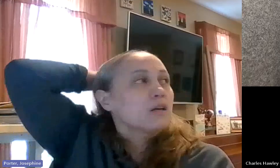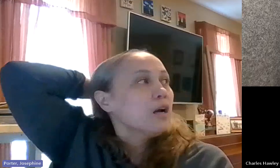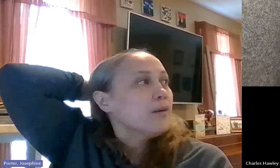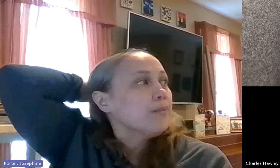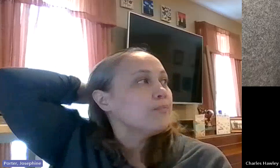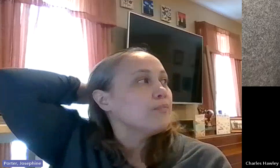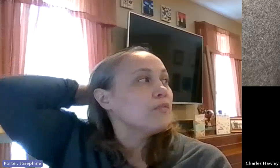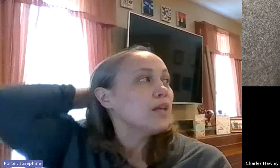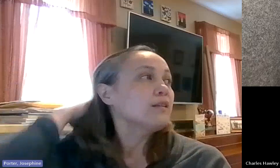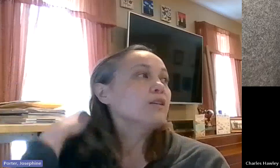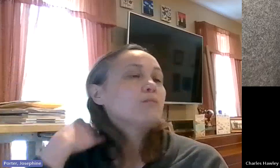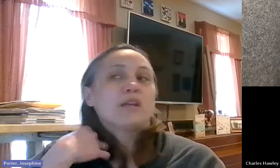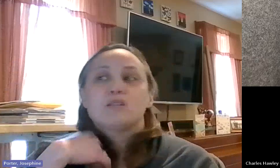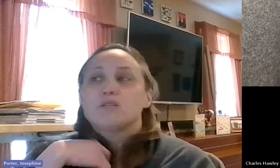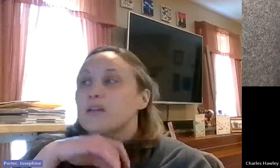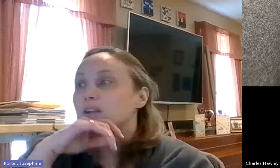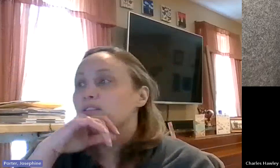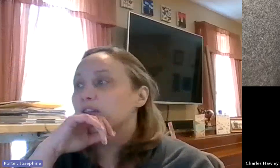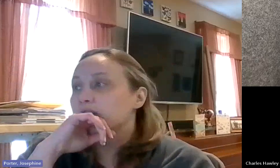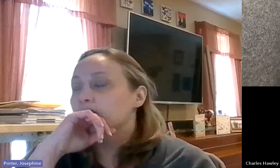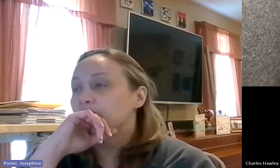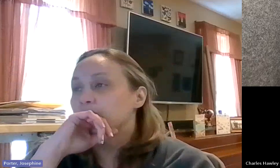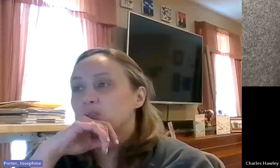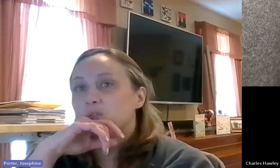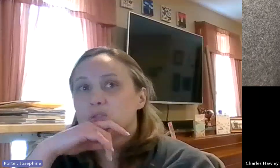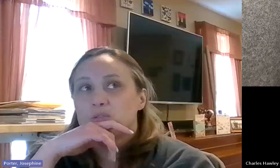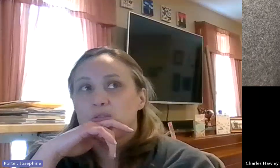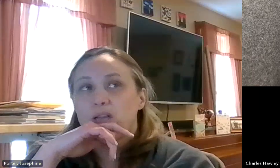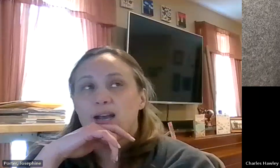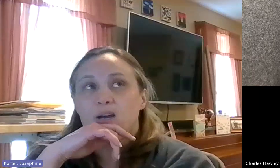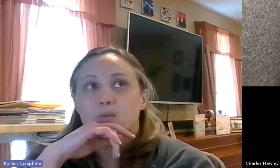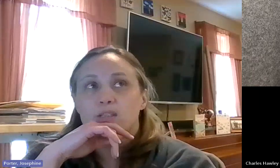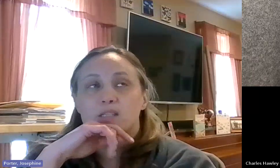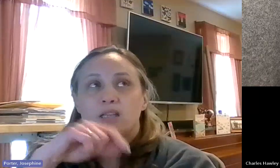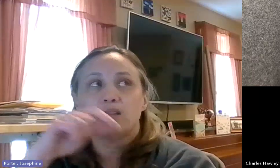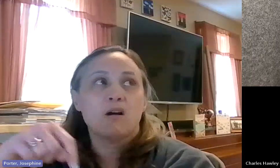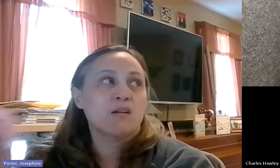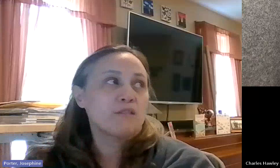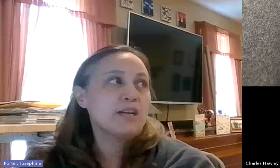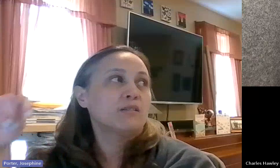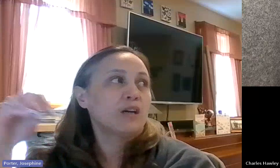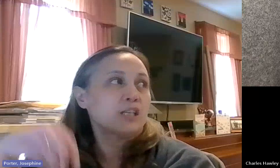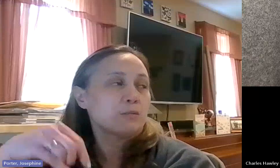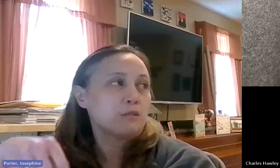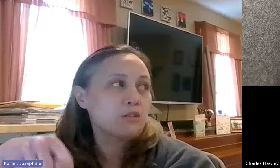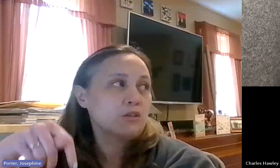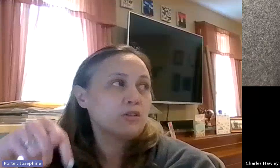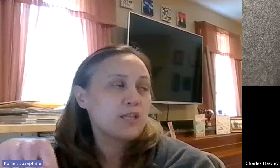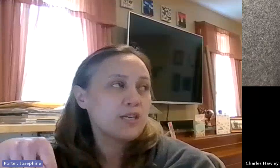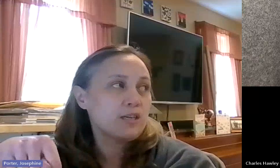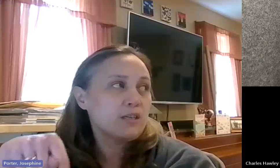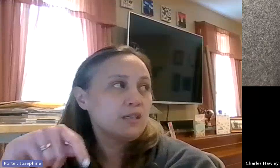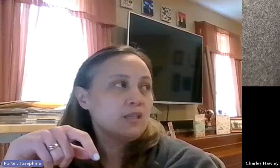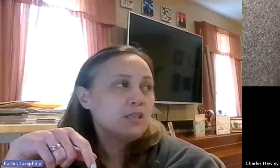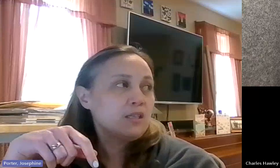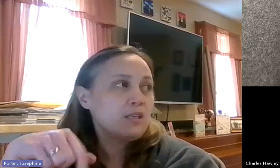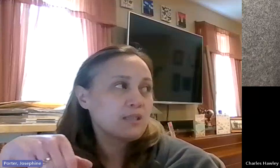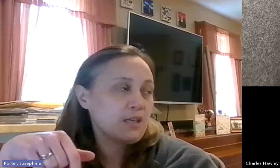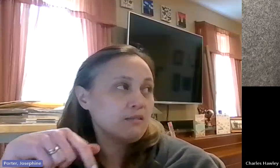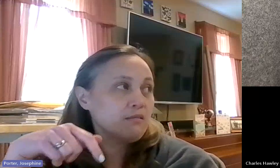2.20 part, that does make direct reference to how the state law around hospital discharge